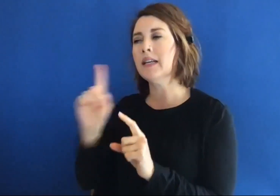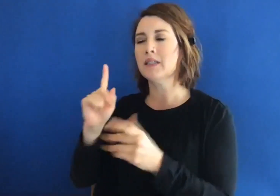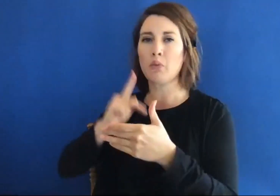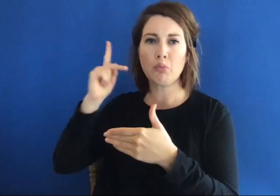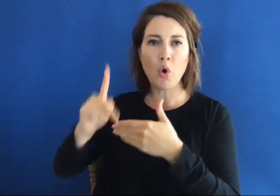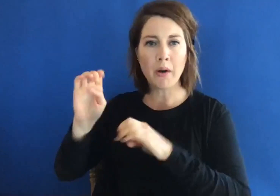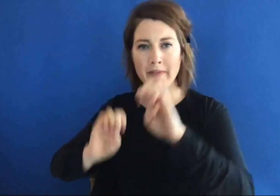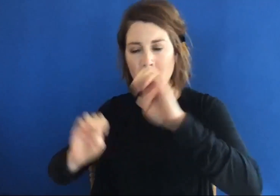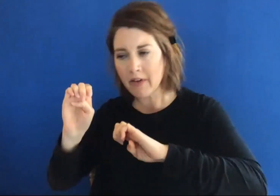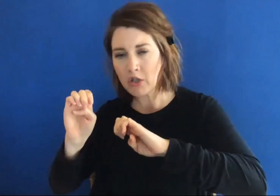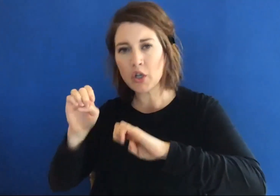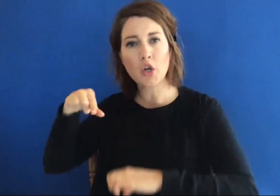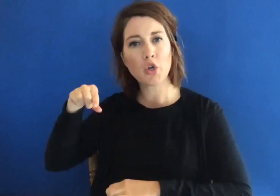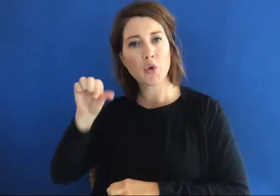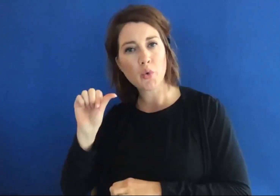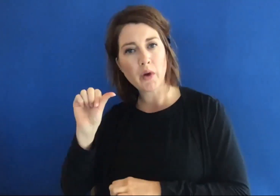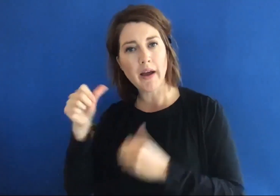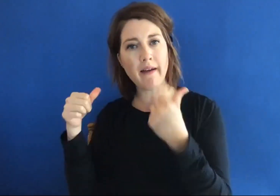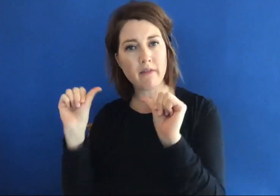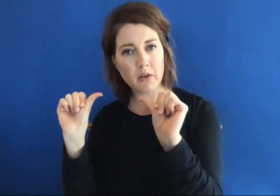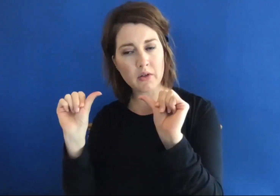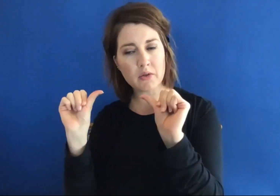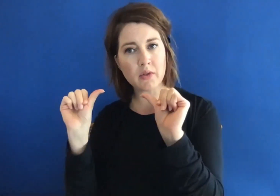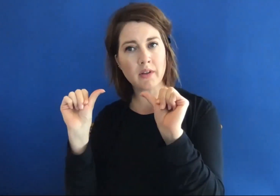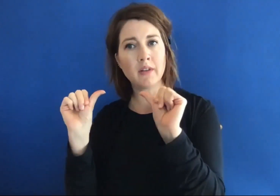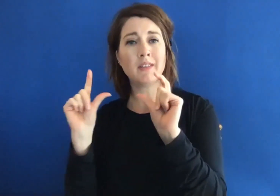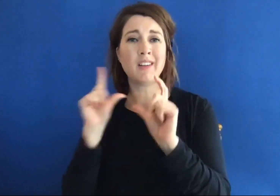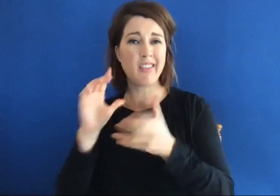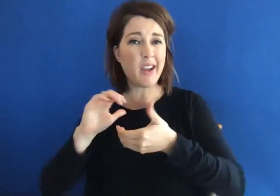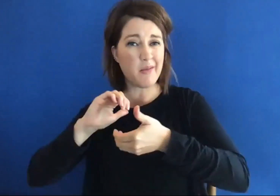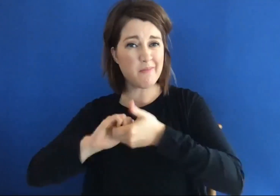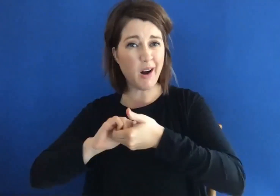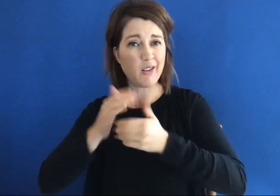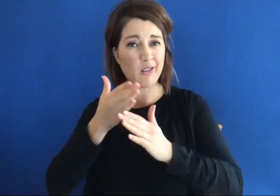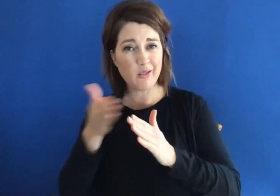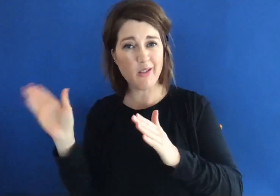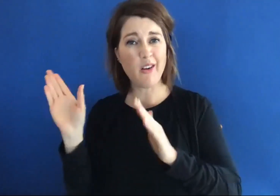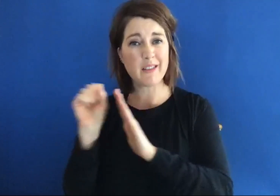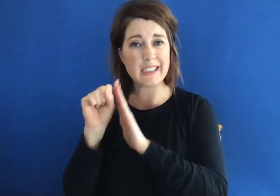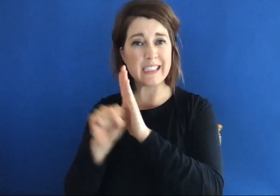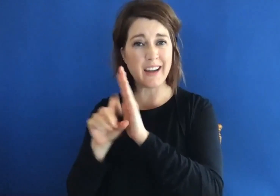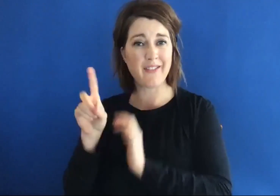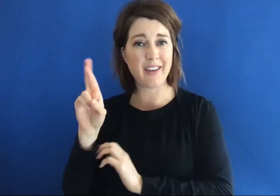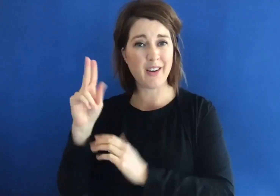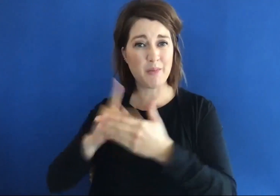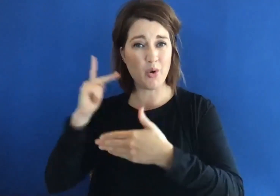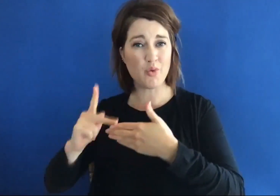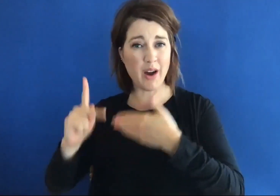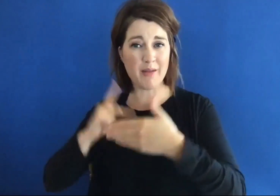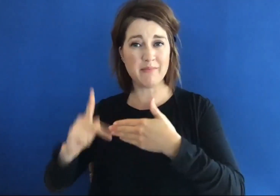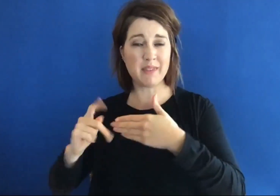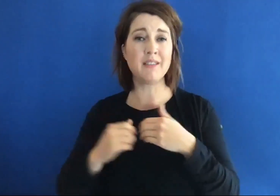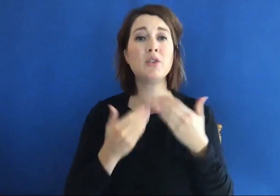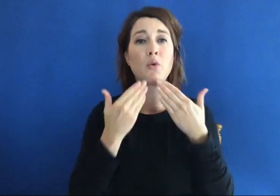quality assurance efforts in partnership with and across our state vocational rehabilitation programs. Our thanks to